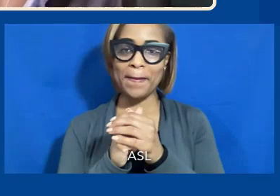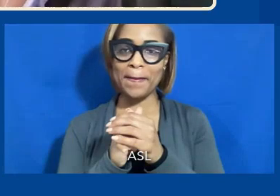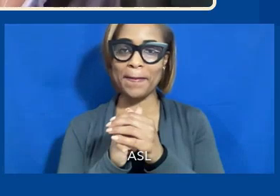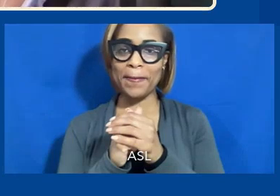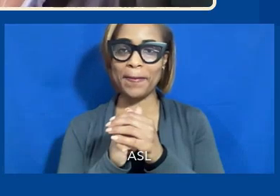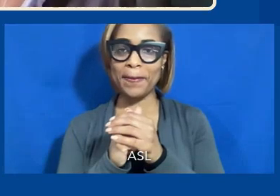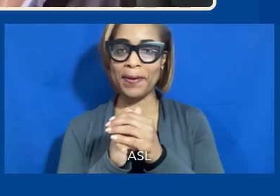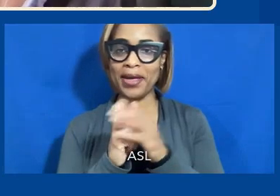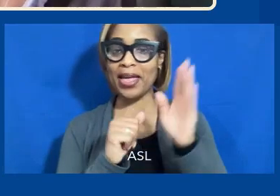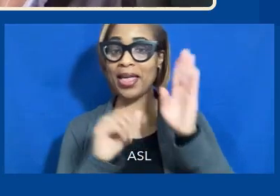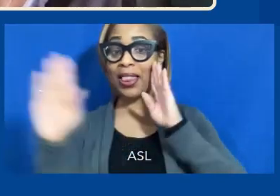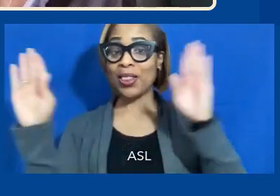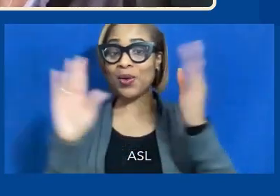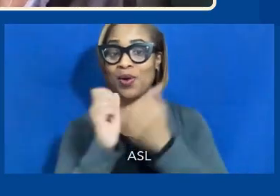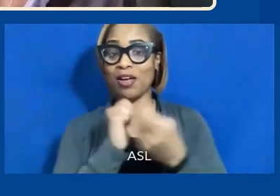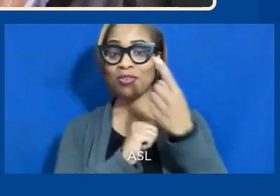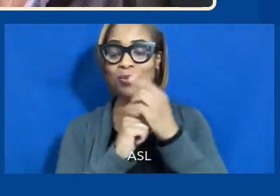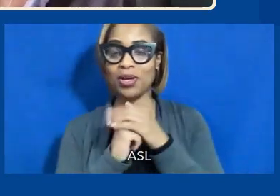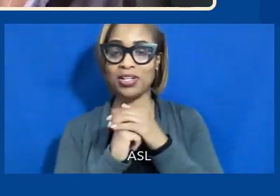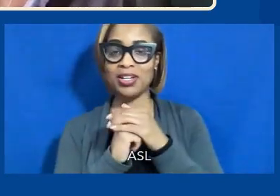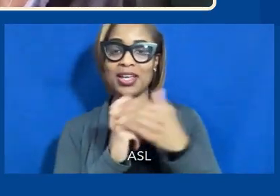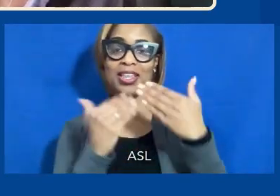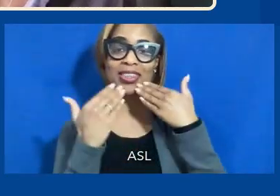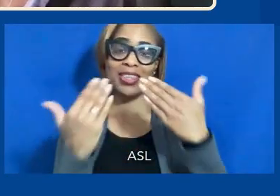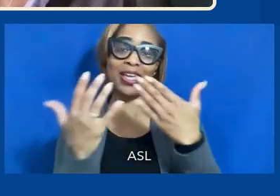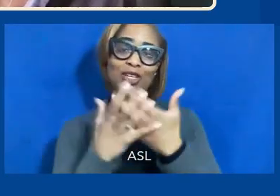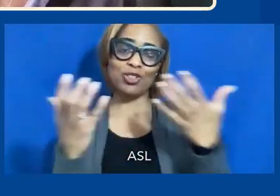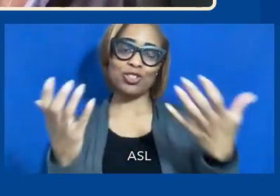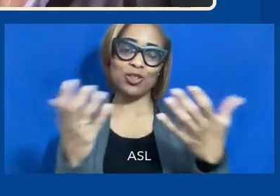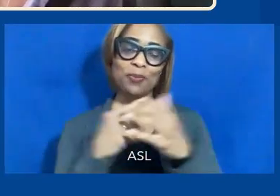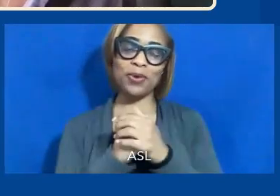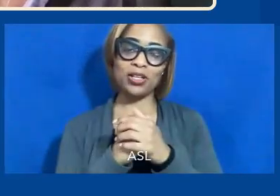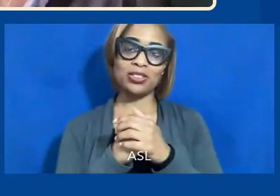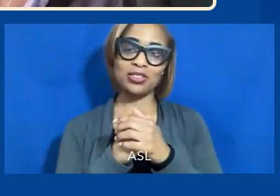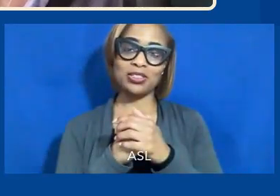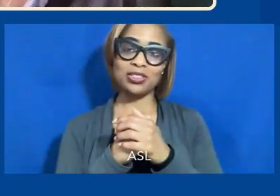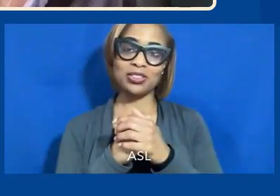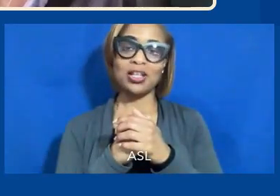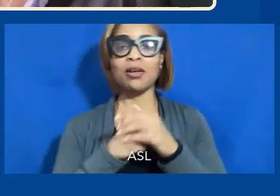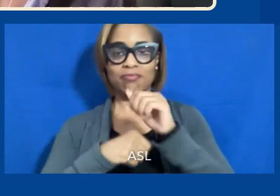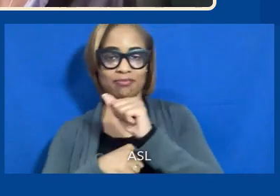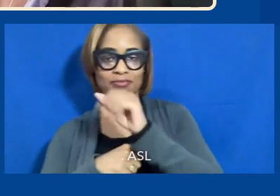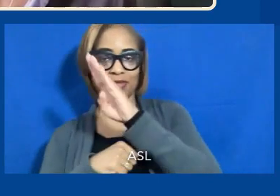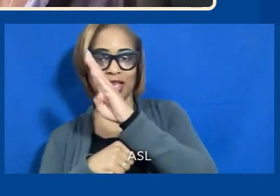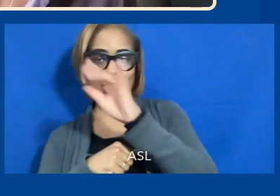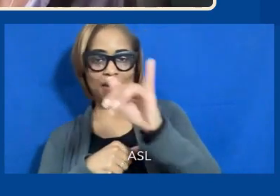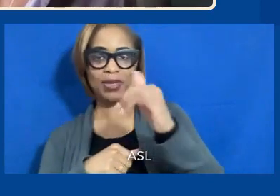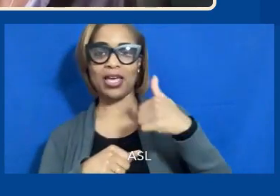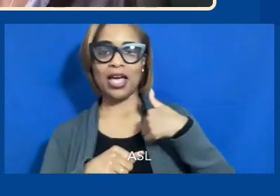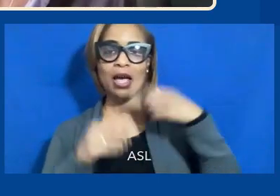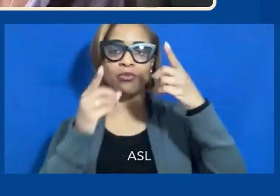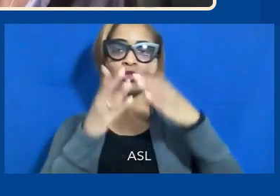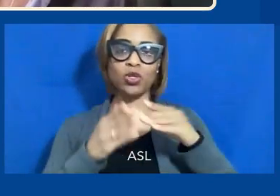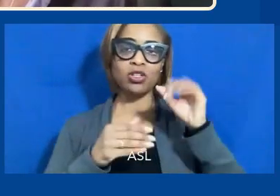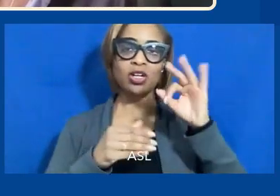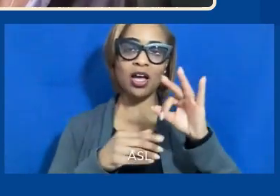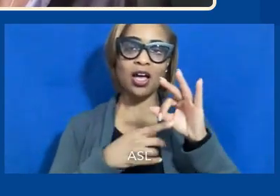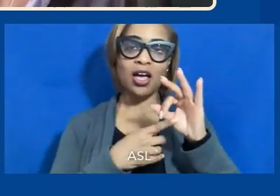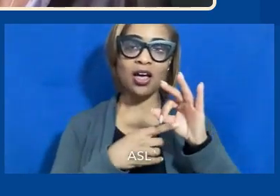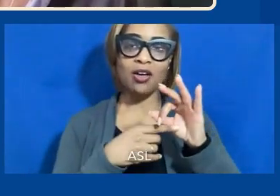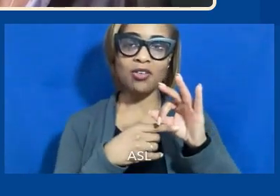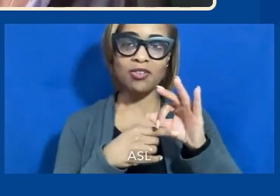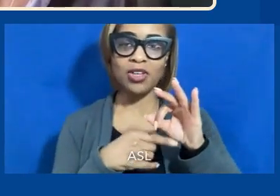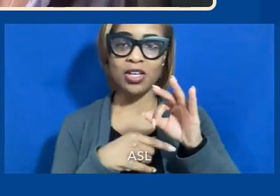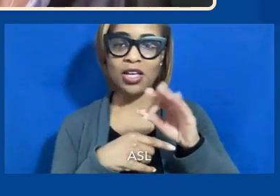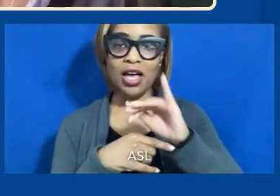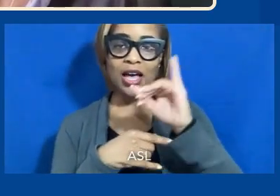Hi, everyone. Thank you so much this is Abby. I am the Director of Artist Programs at IDA